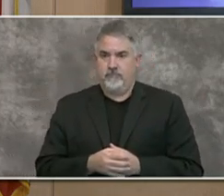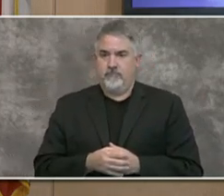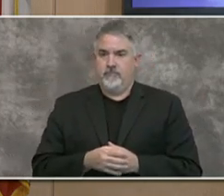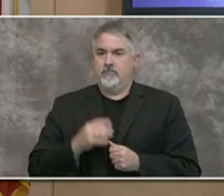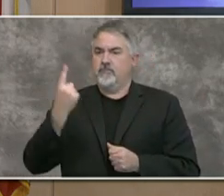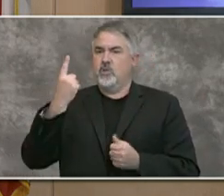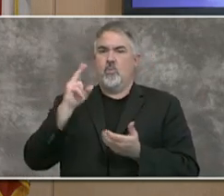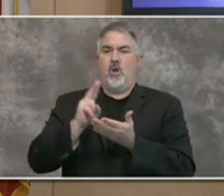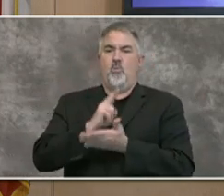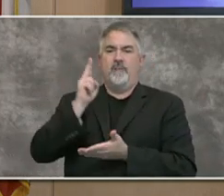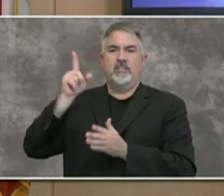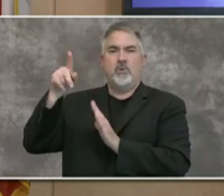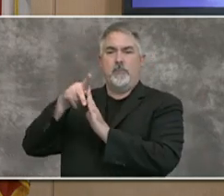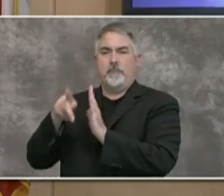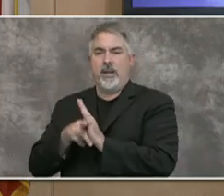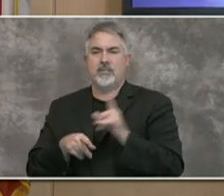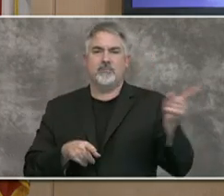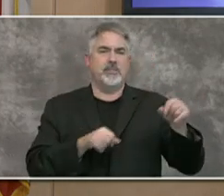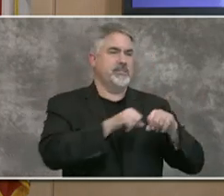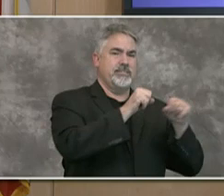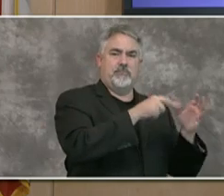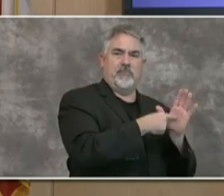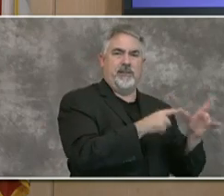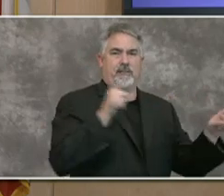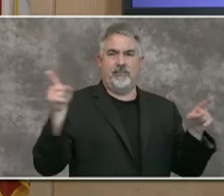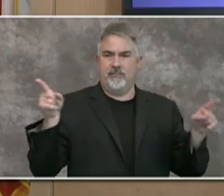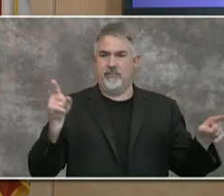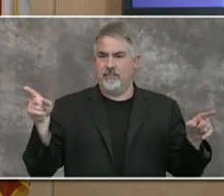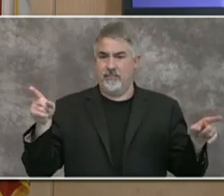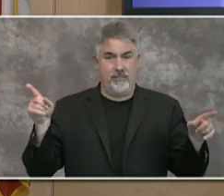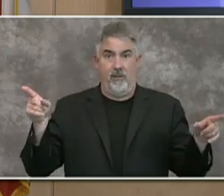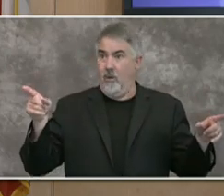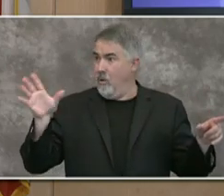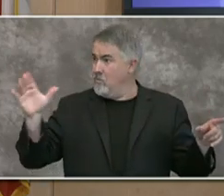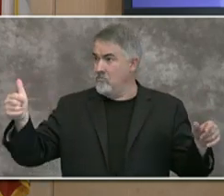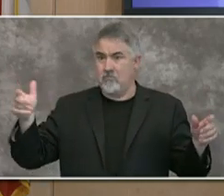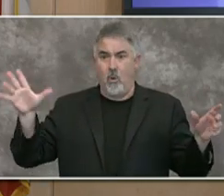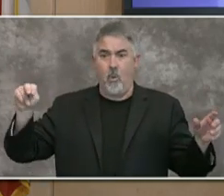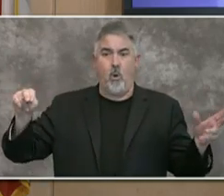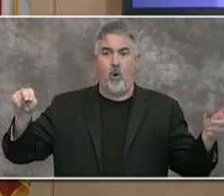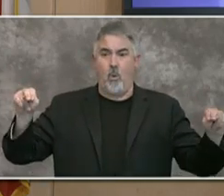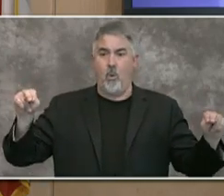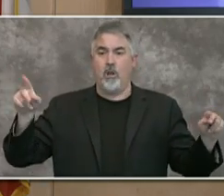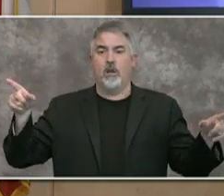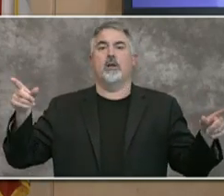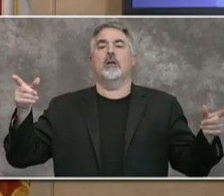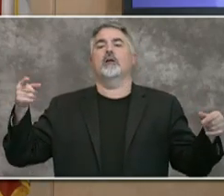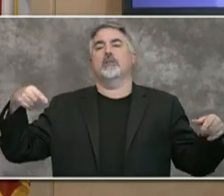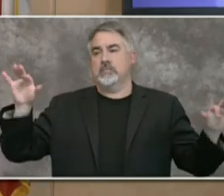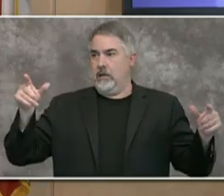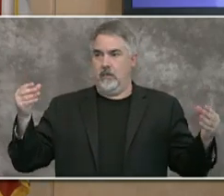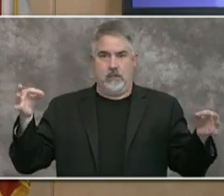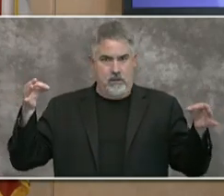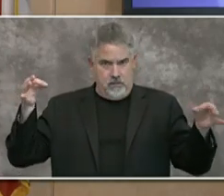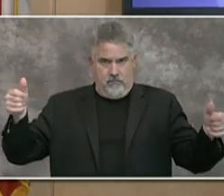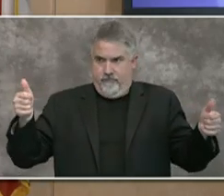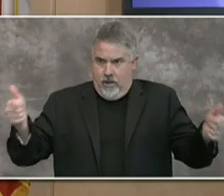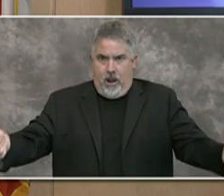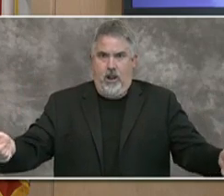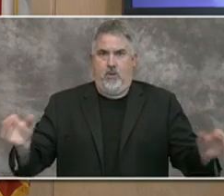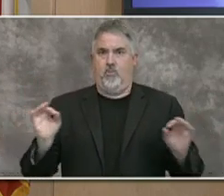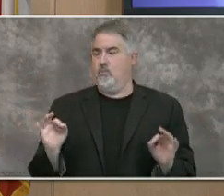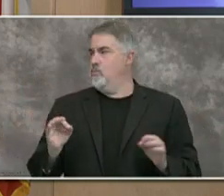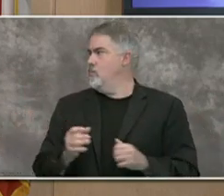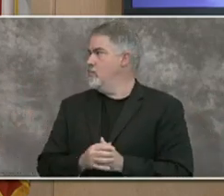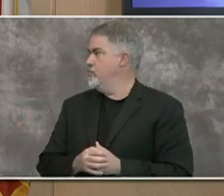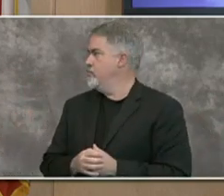another system's model, those two facts remain true, and those are the things that continue to guide our daily efforts. Okay.